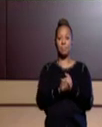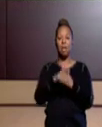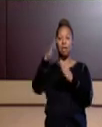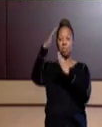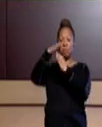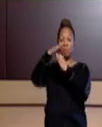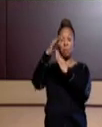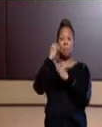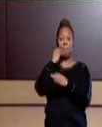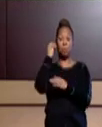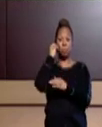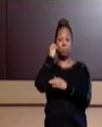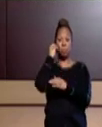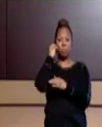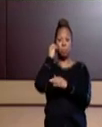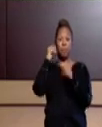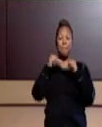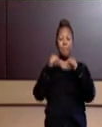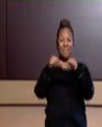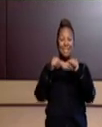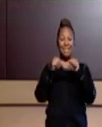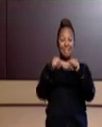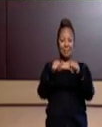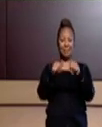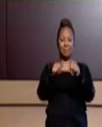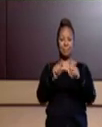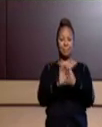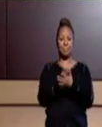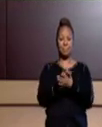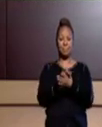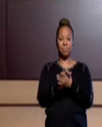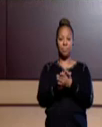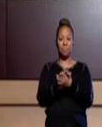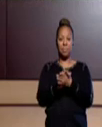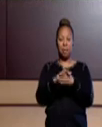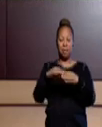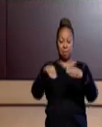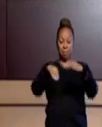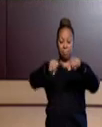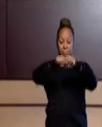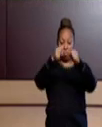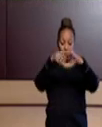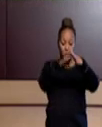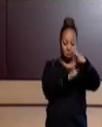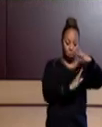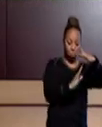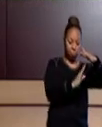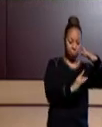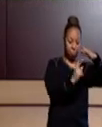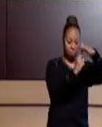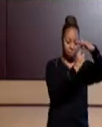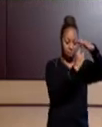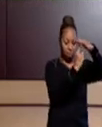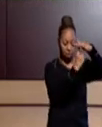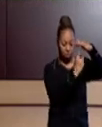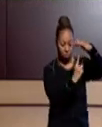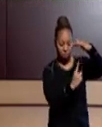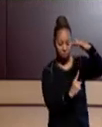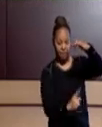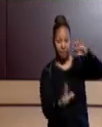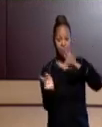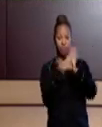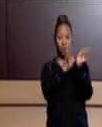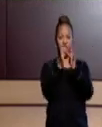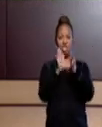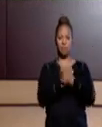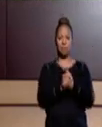top of the roof. Persistence. They broke a hole through the roof. They lowered the man right in front of